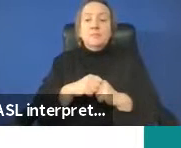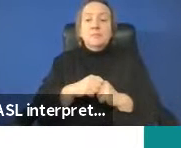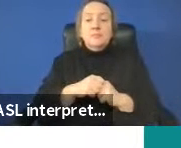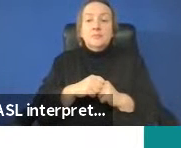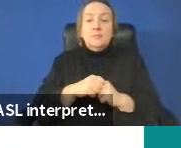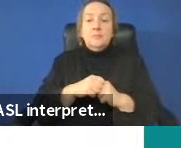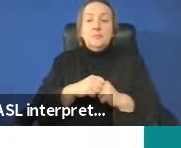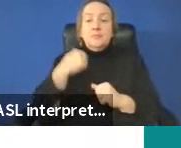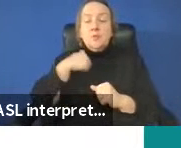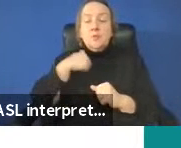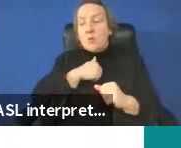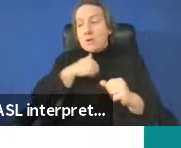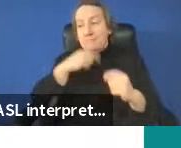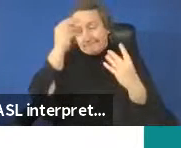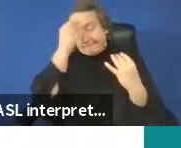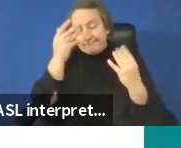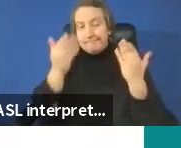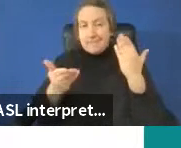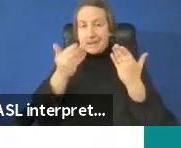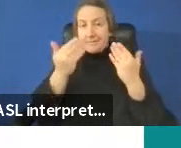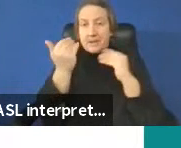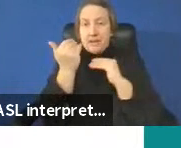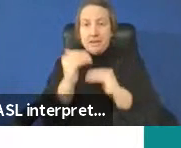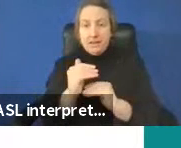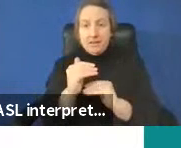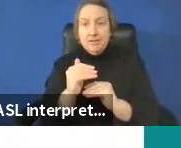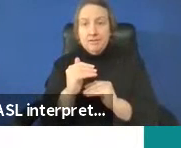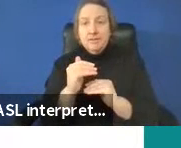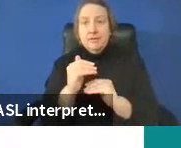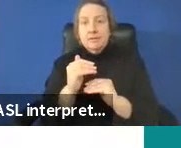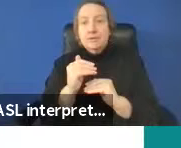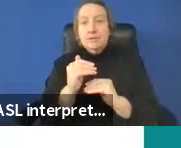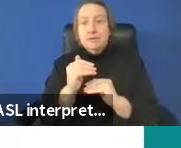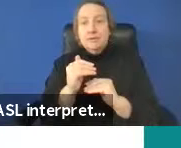are contemplating limiting the